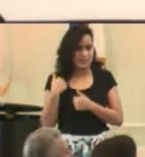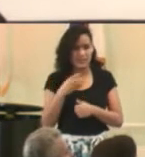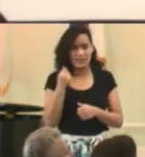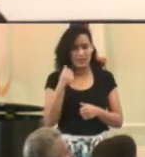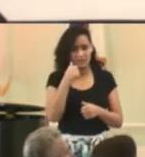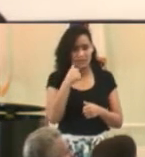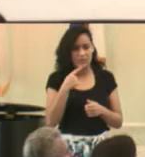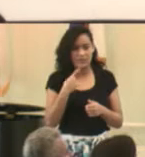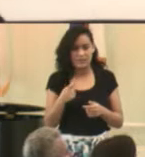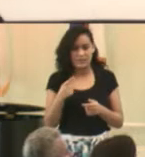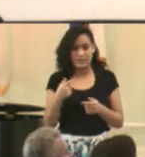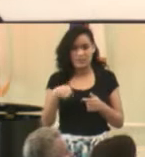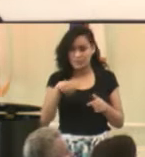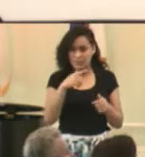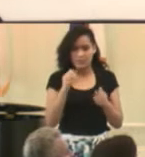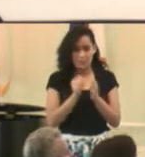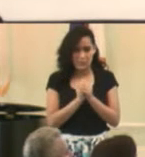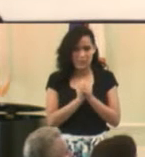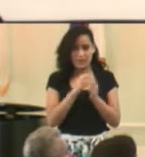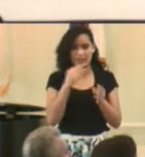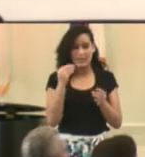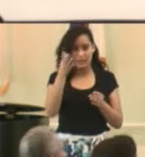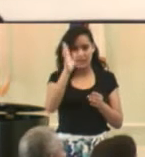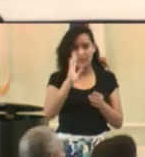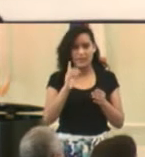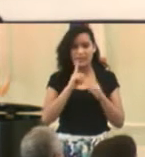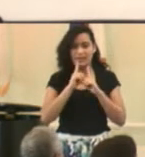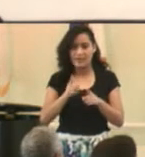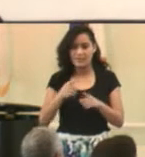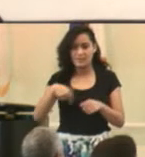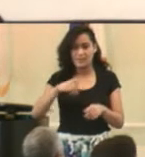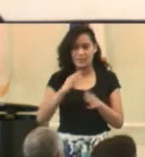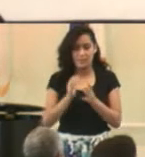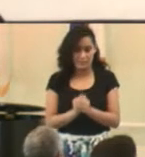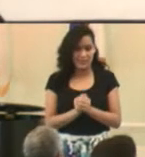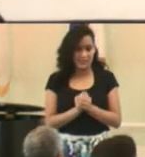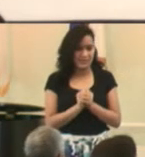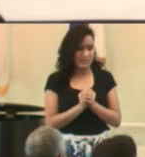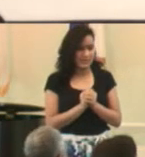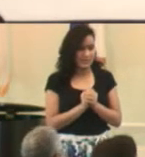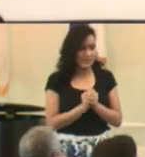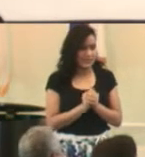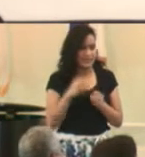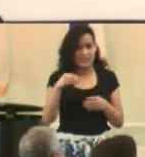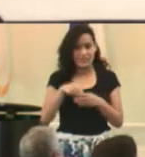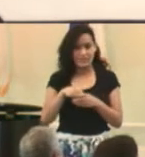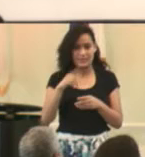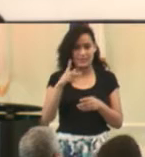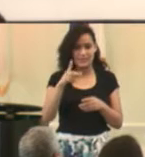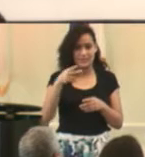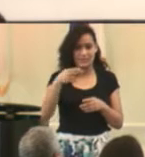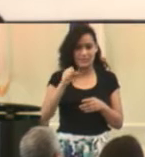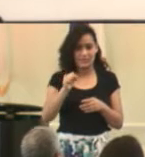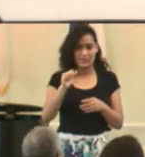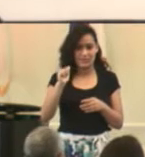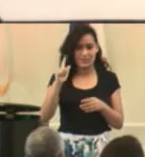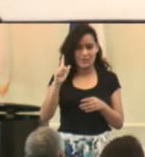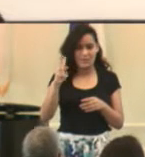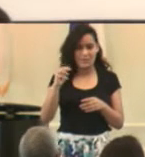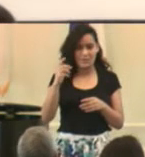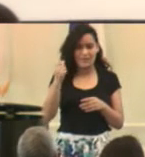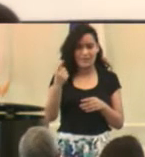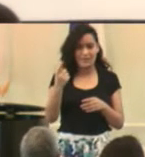told him, we prayed and God answered our prayer. And in Psalms 91, 11 and 12, it